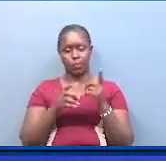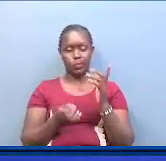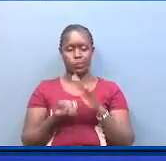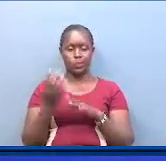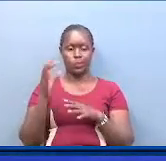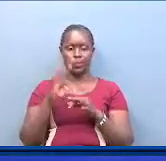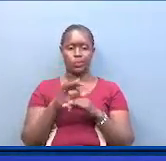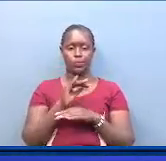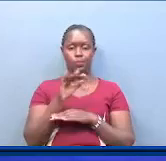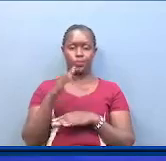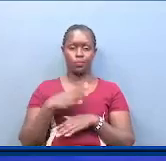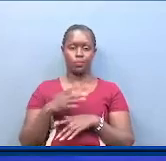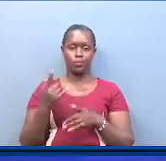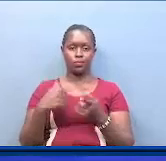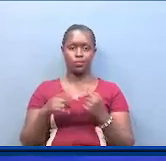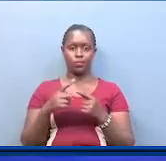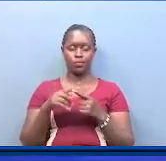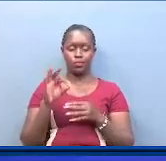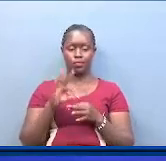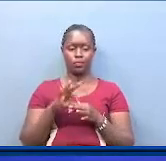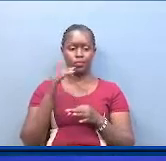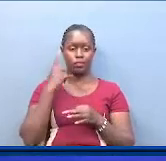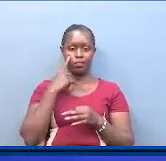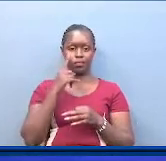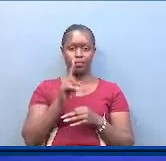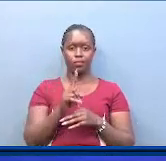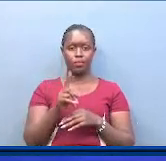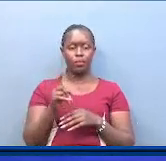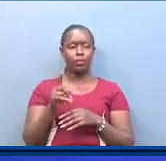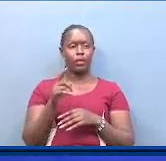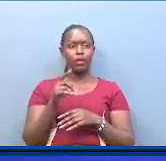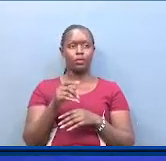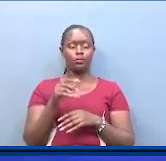urging everybody to come out and vote for